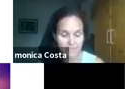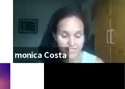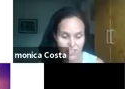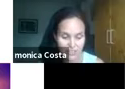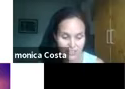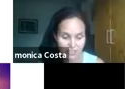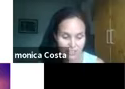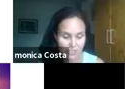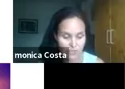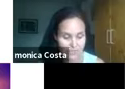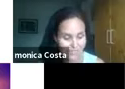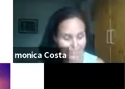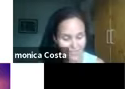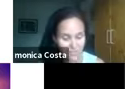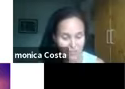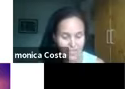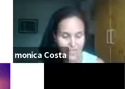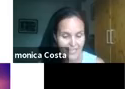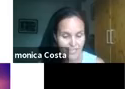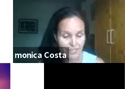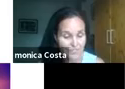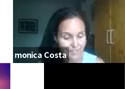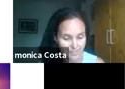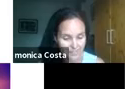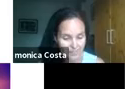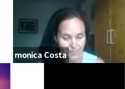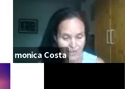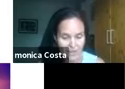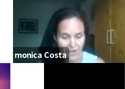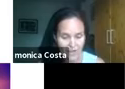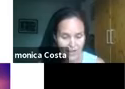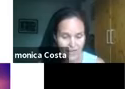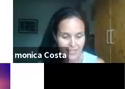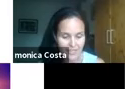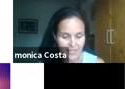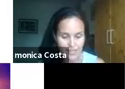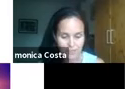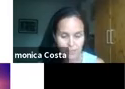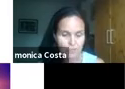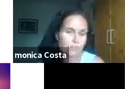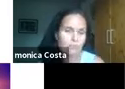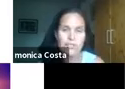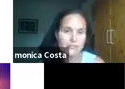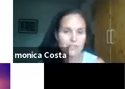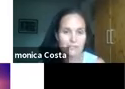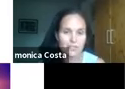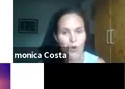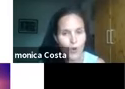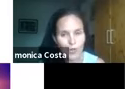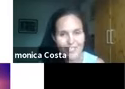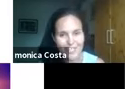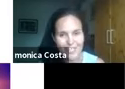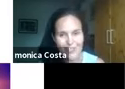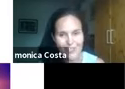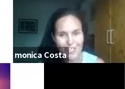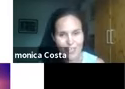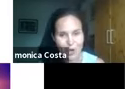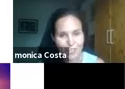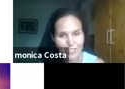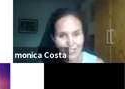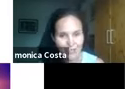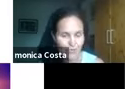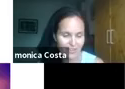promote conversations about consent. So it's on Instagram. And we put it a bit on hold